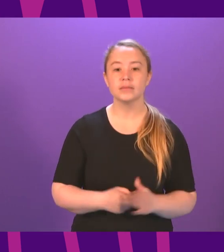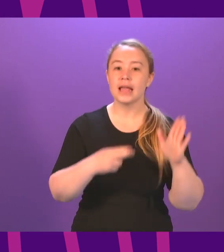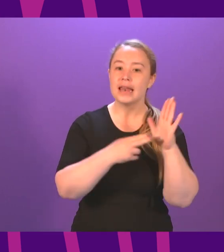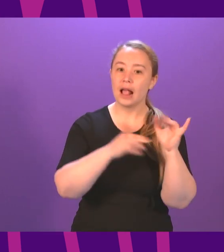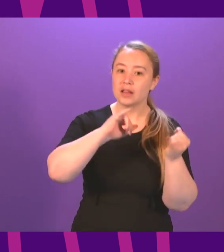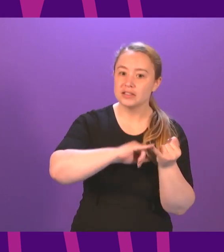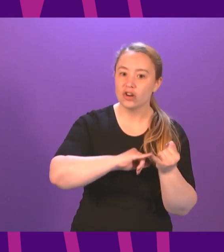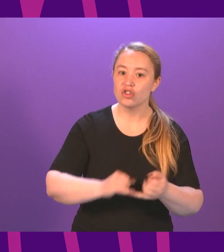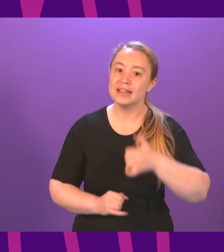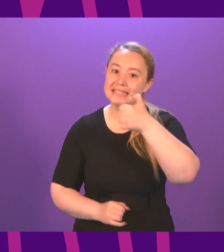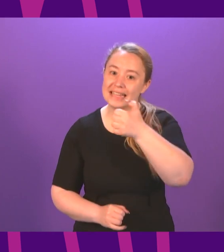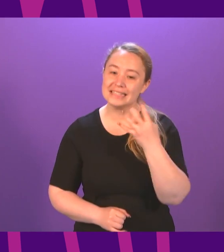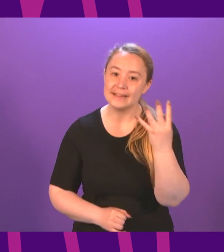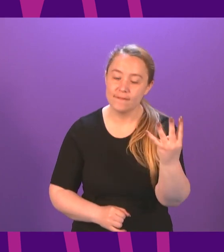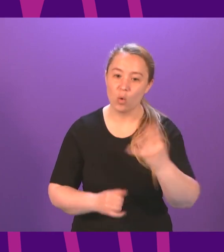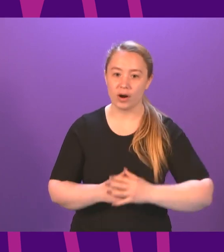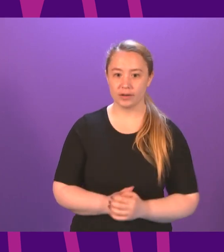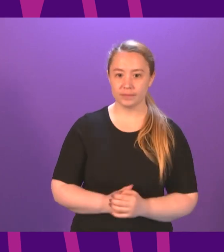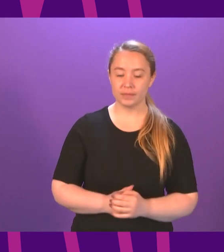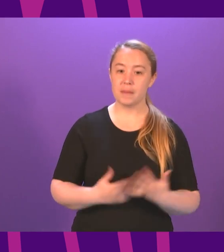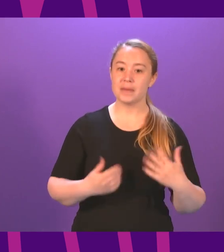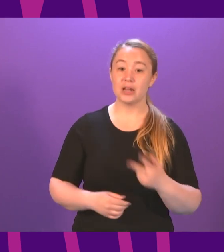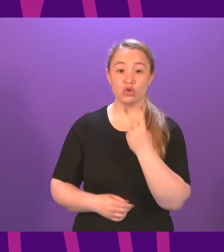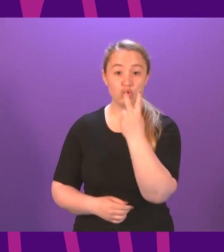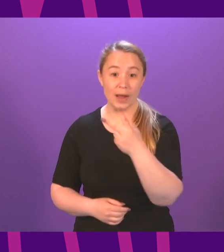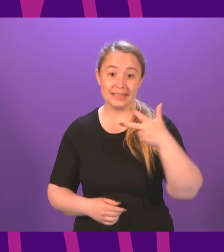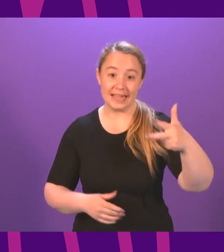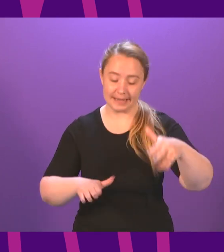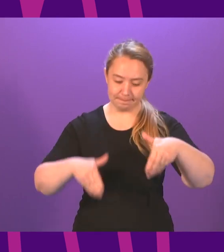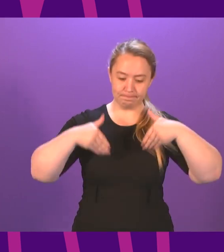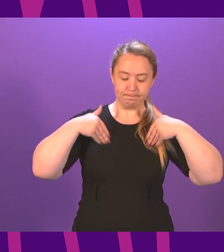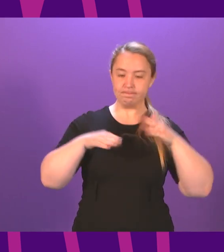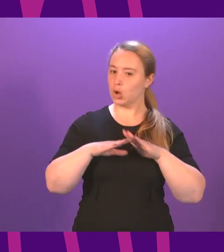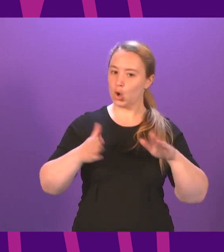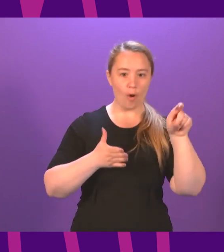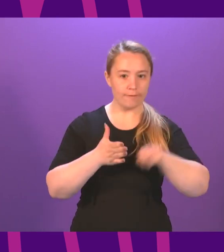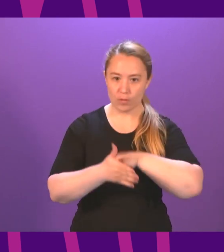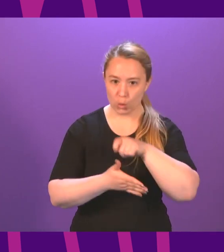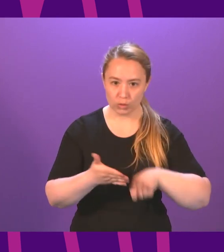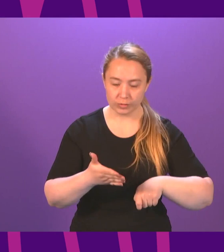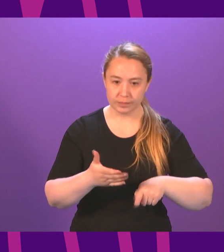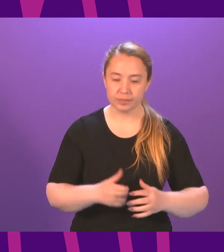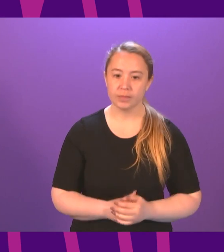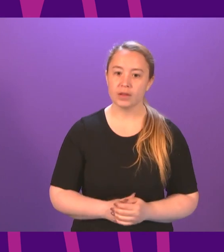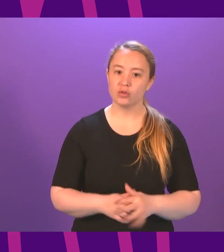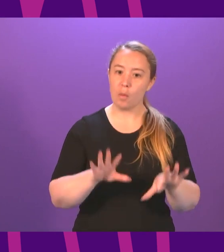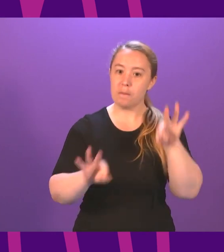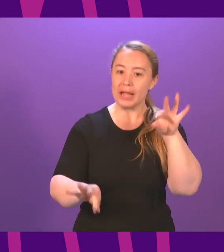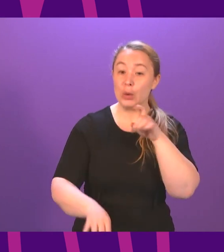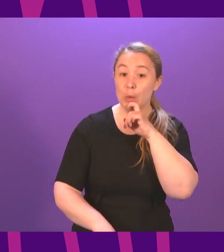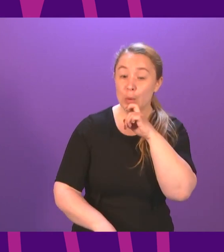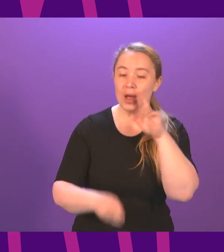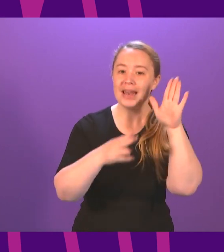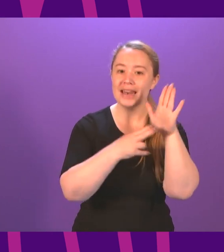Sturgeon, 64. There were 28 abstentions. The candidate selected, therefore, is